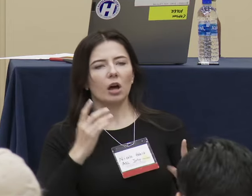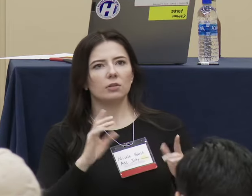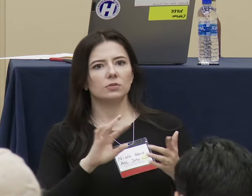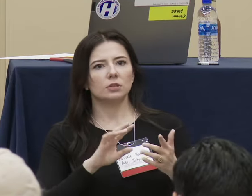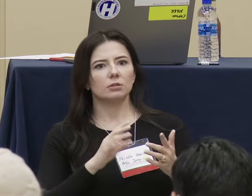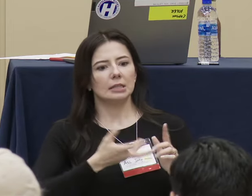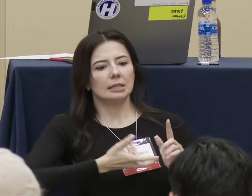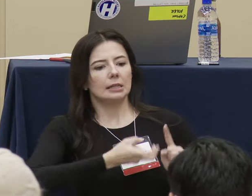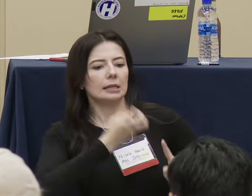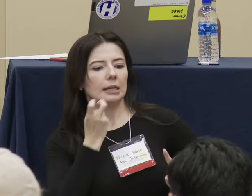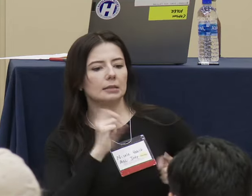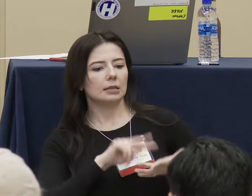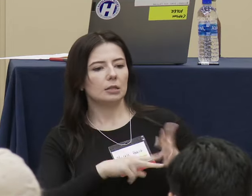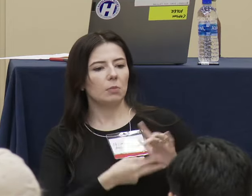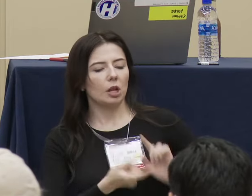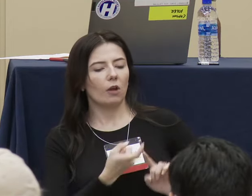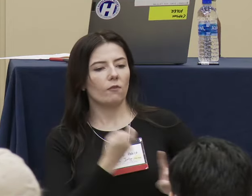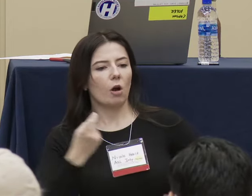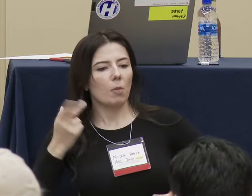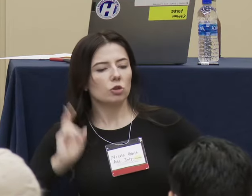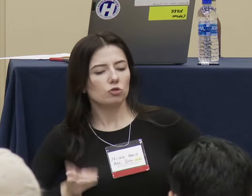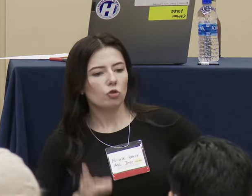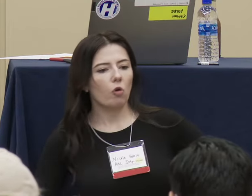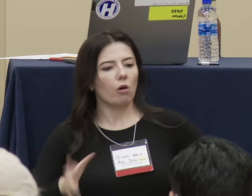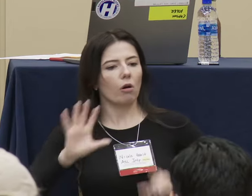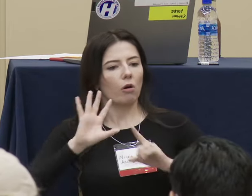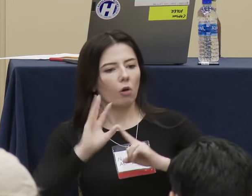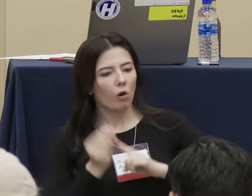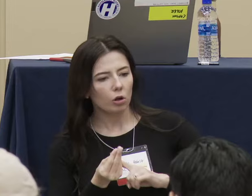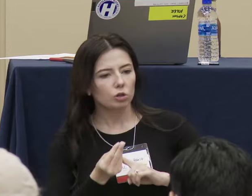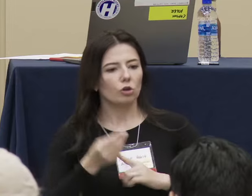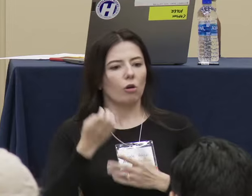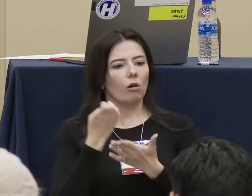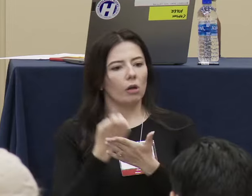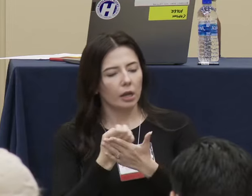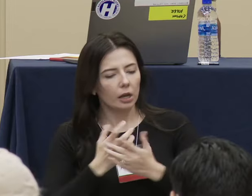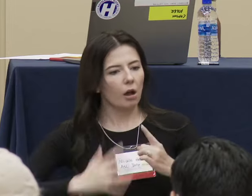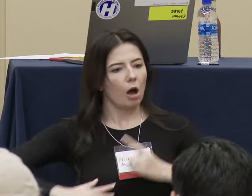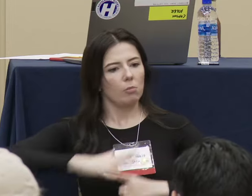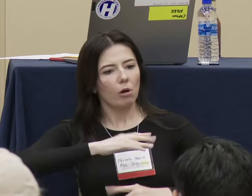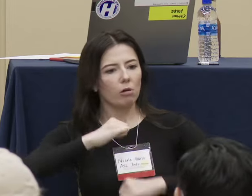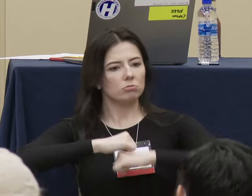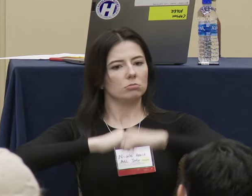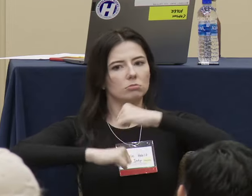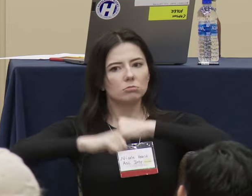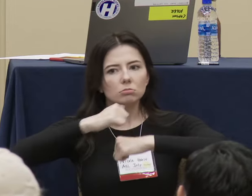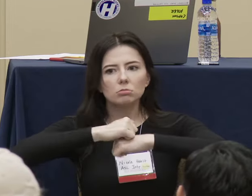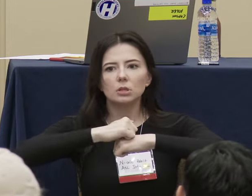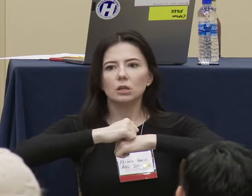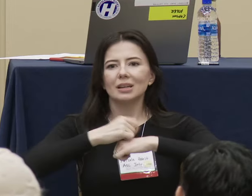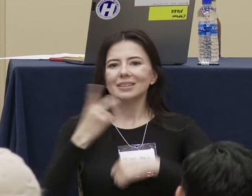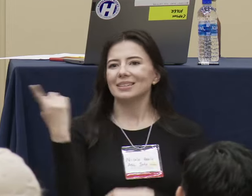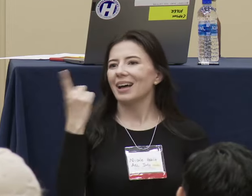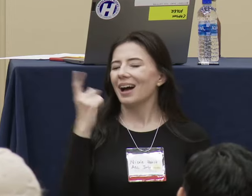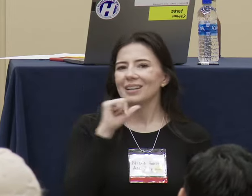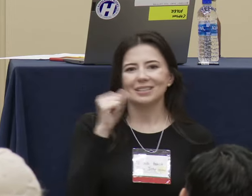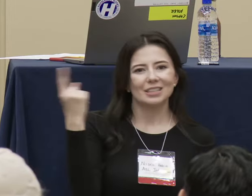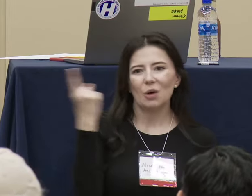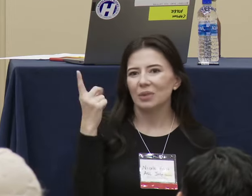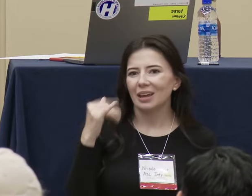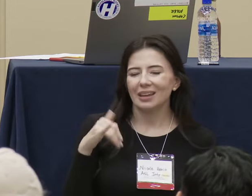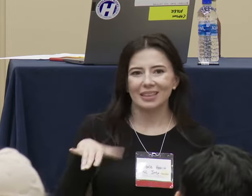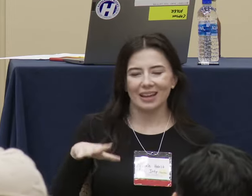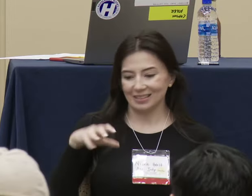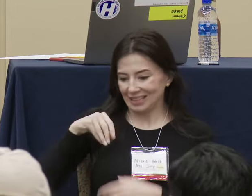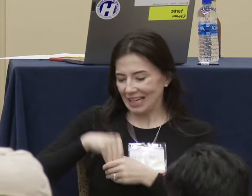from historical, cultural, political, and economic structures. It's not something that's inherent in people's bodies